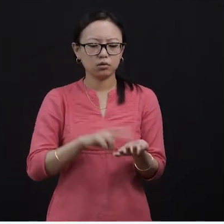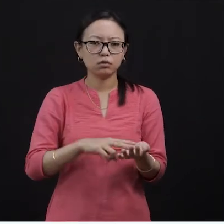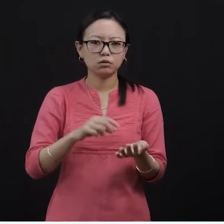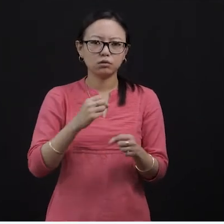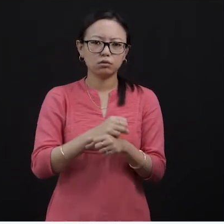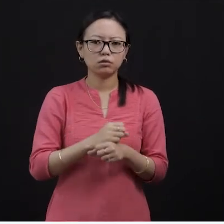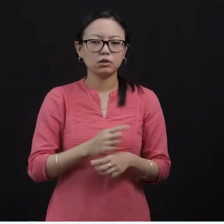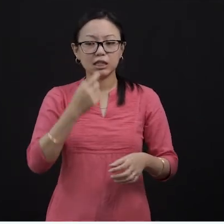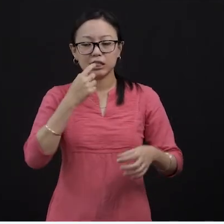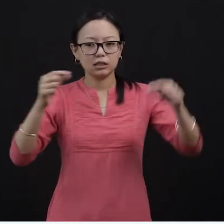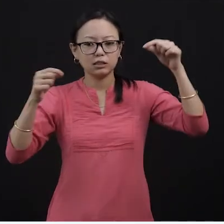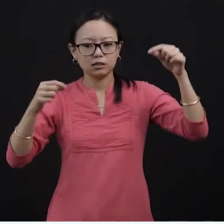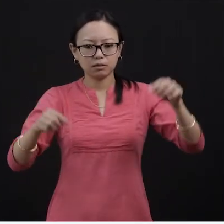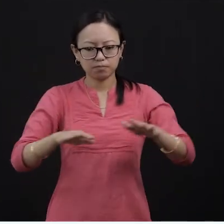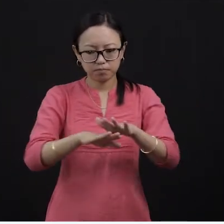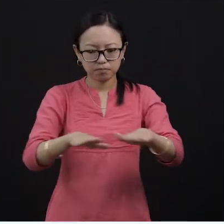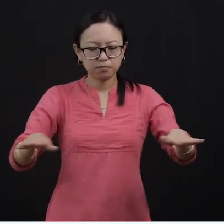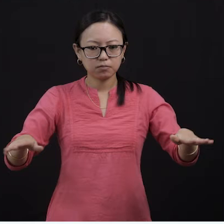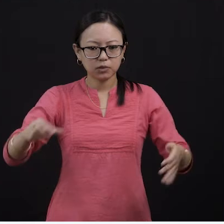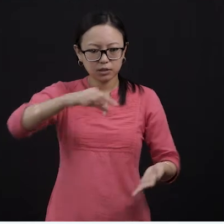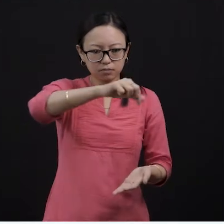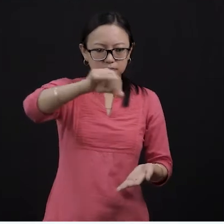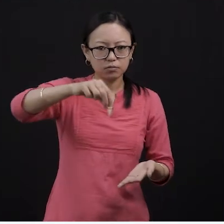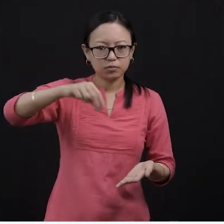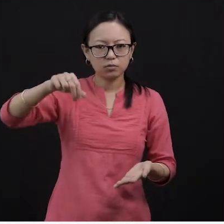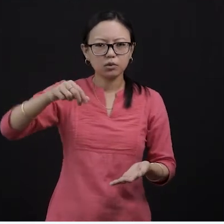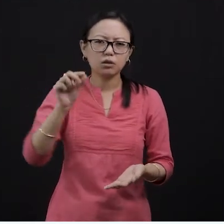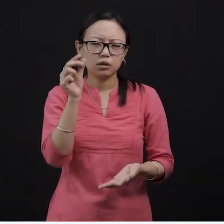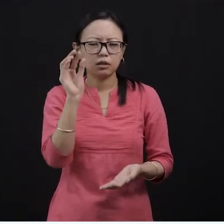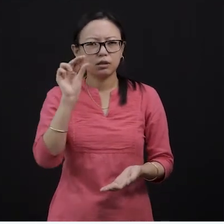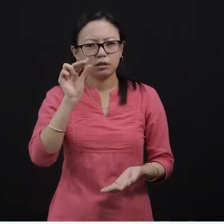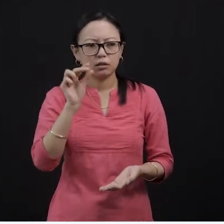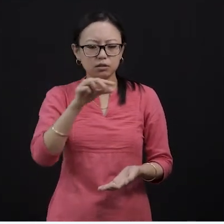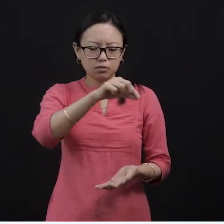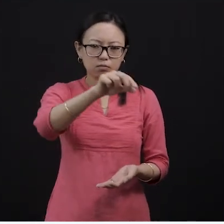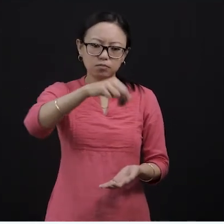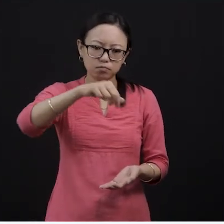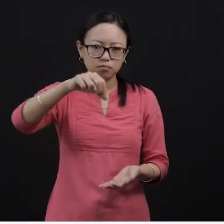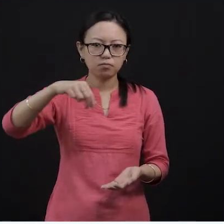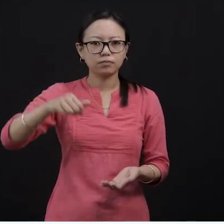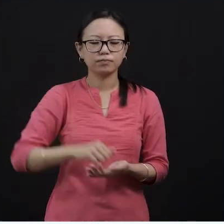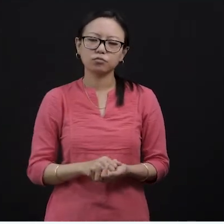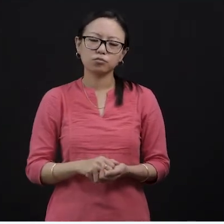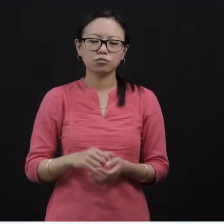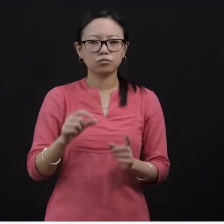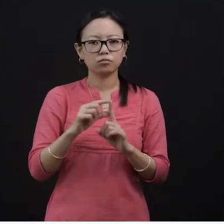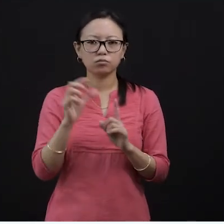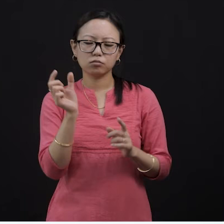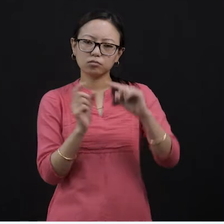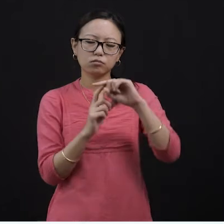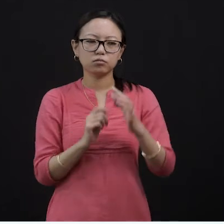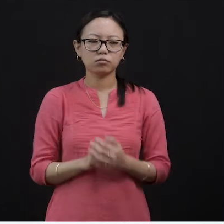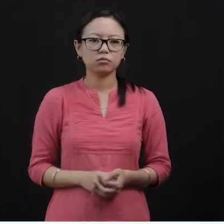Okay. Now you'll see them in a random manner, right? Because we have sprinkled them in randomly. But you